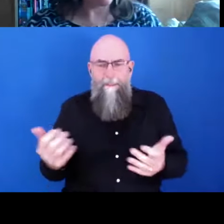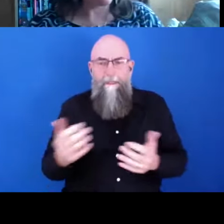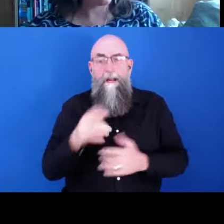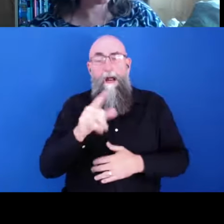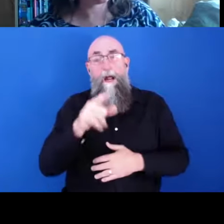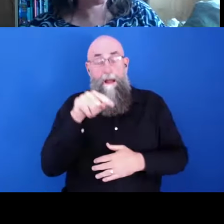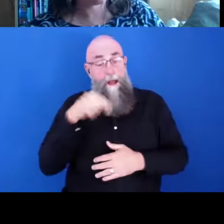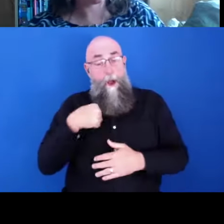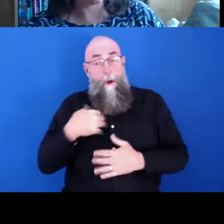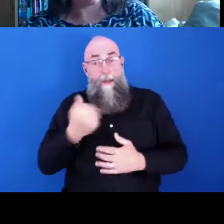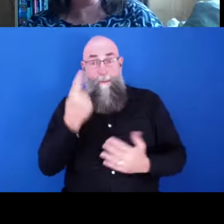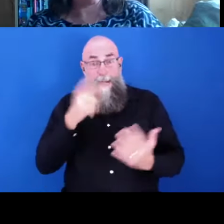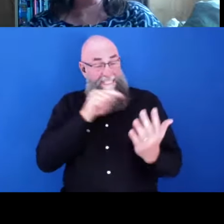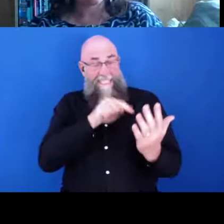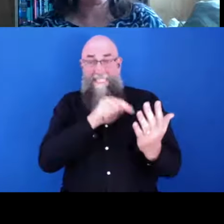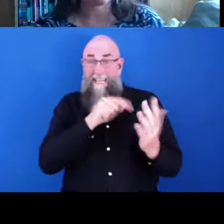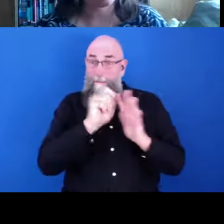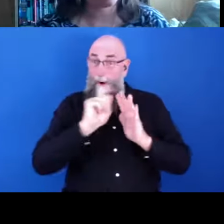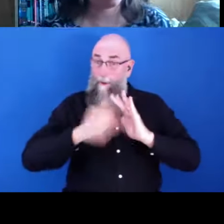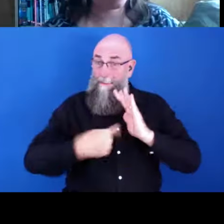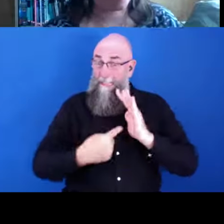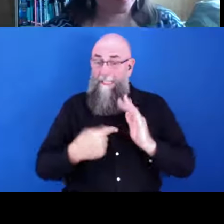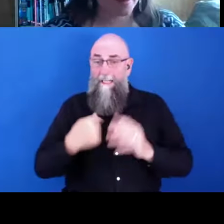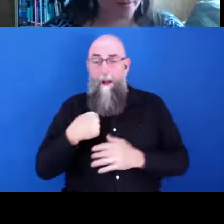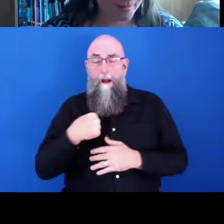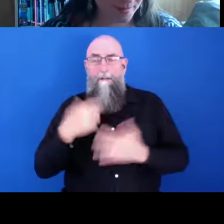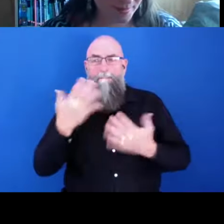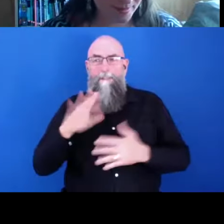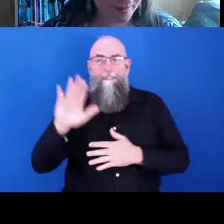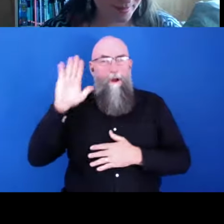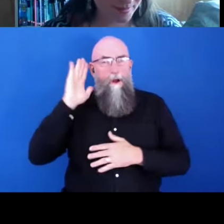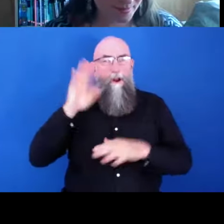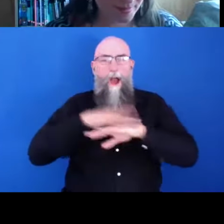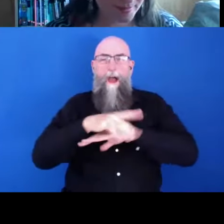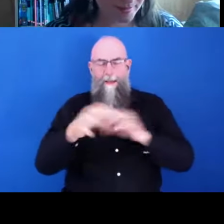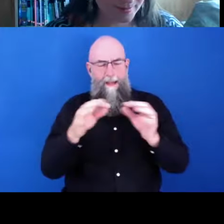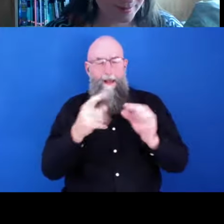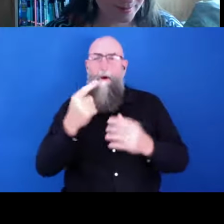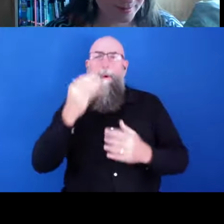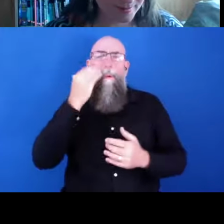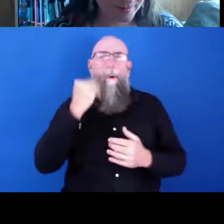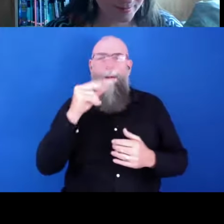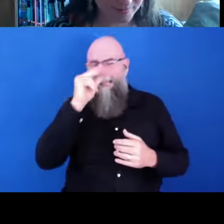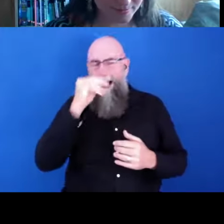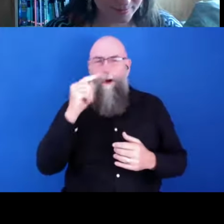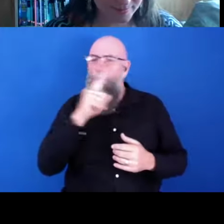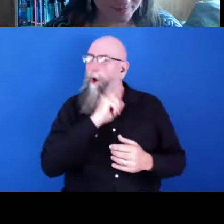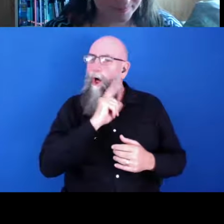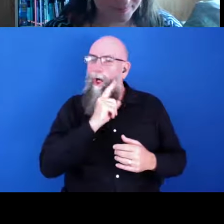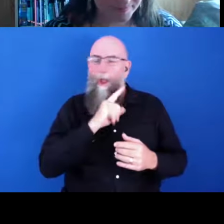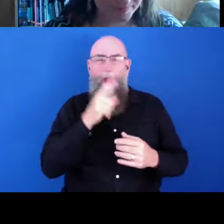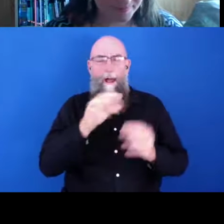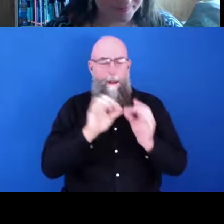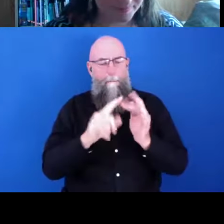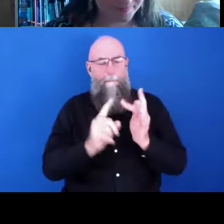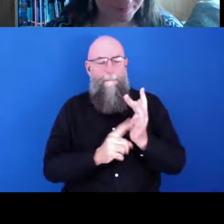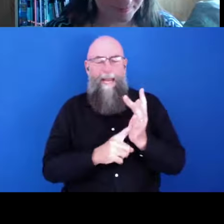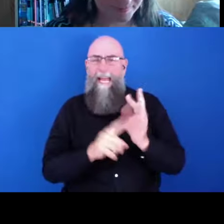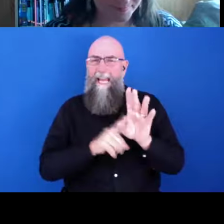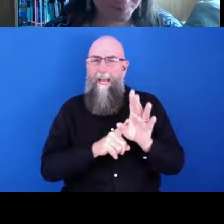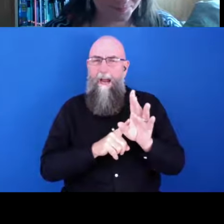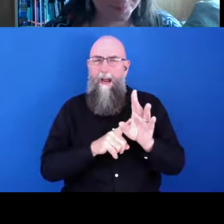project we had had, I'd heard murmurings about, about Billie Eilish. A lot of the young people were like, Billie Eilish is really cool. And I was like, okay, cool.